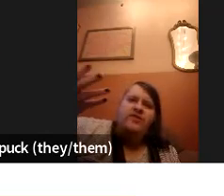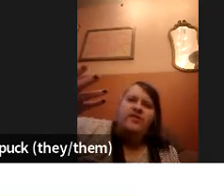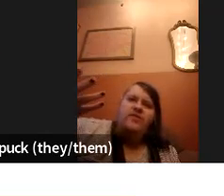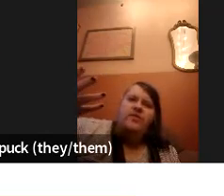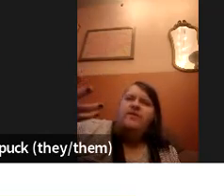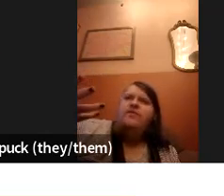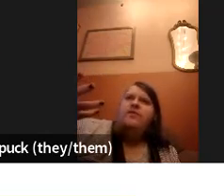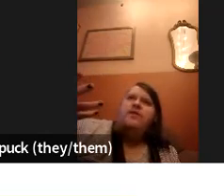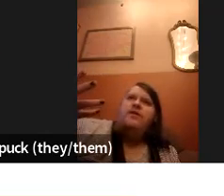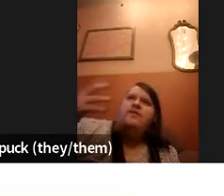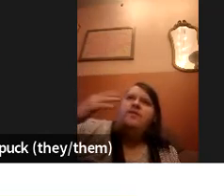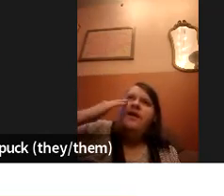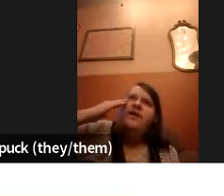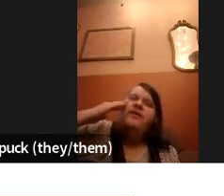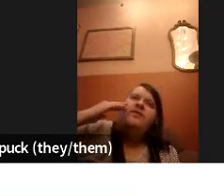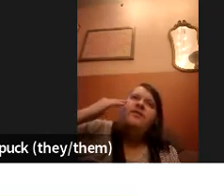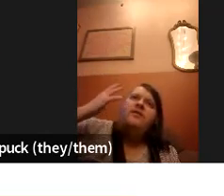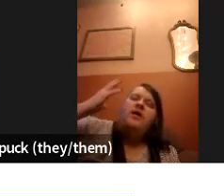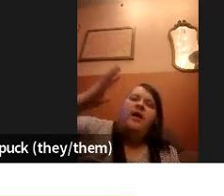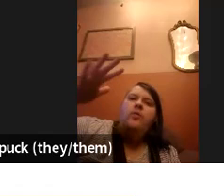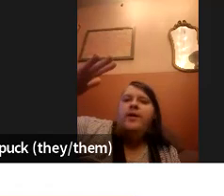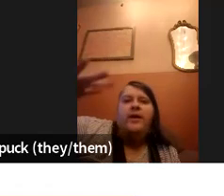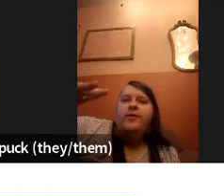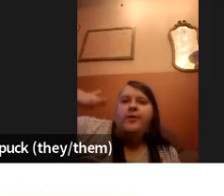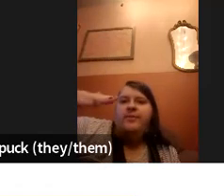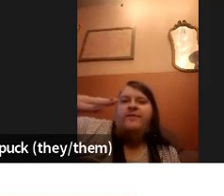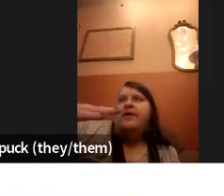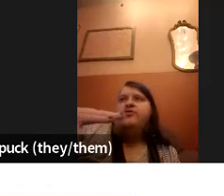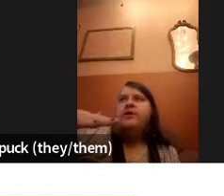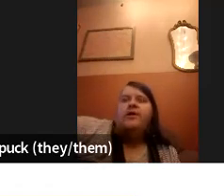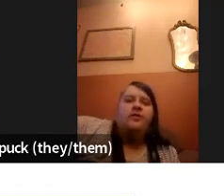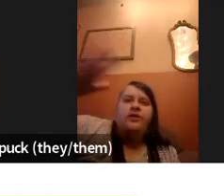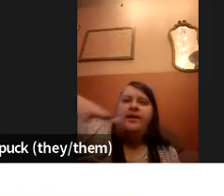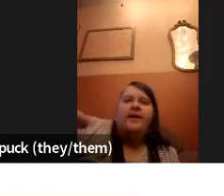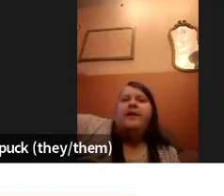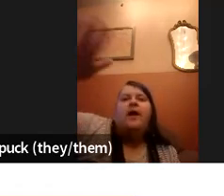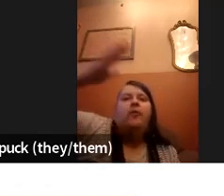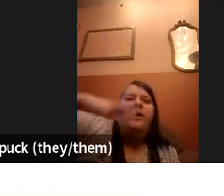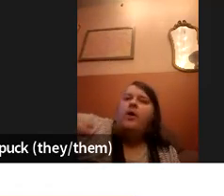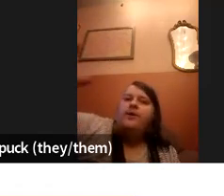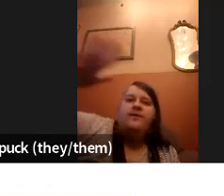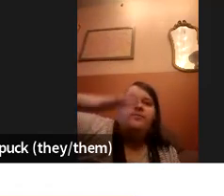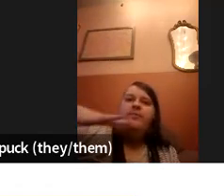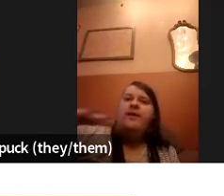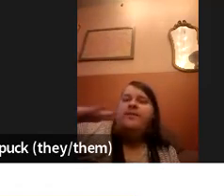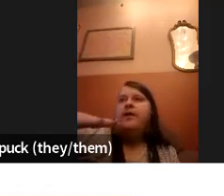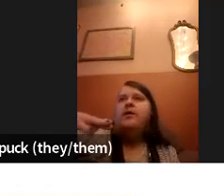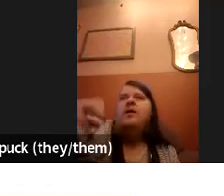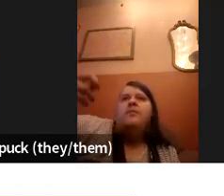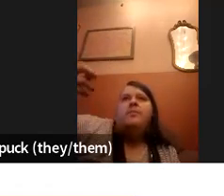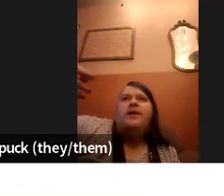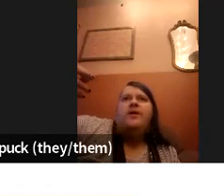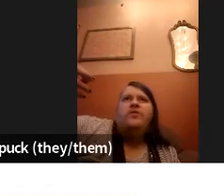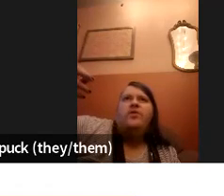different agencies doing different things, and I want everyone to be saturated under 988. I want all the needs to be met